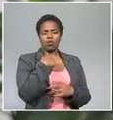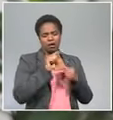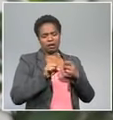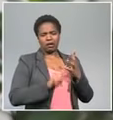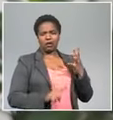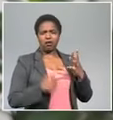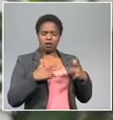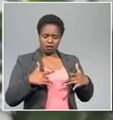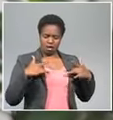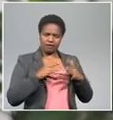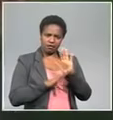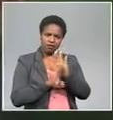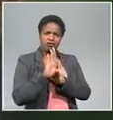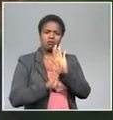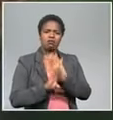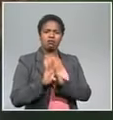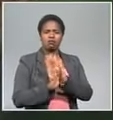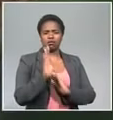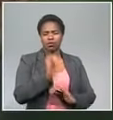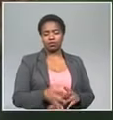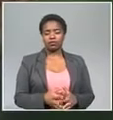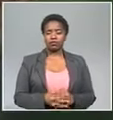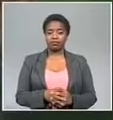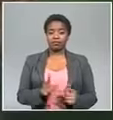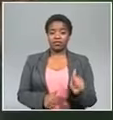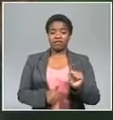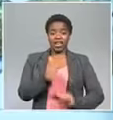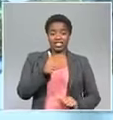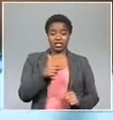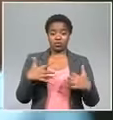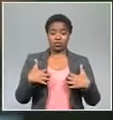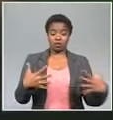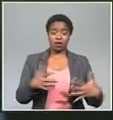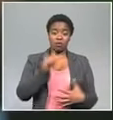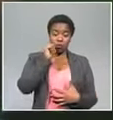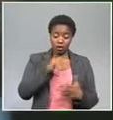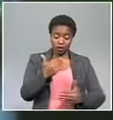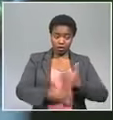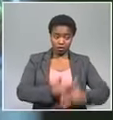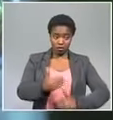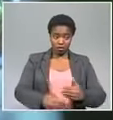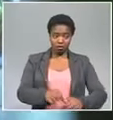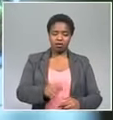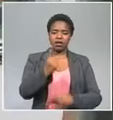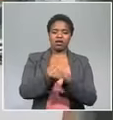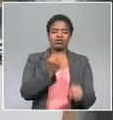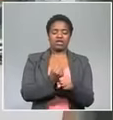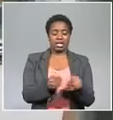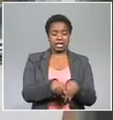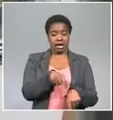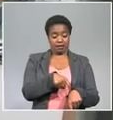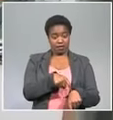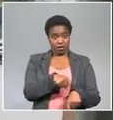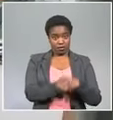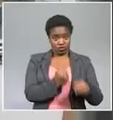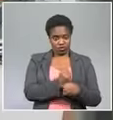way to improve people's quality of life. The first batch of pharmaceuticals will roll off the production belt this time next year. Tanya